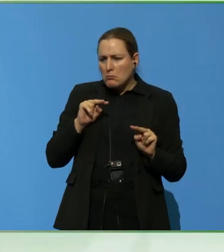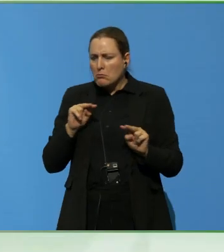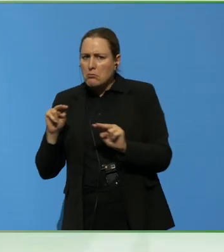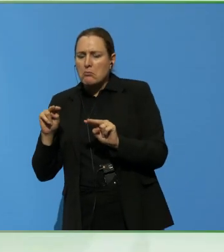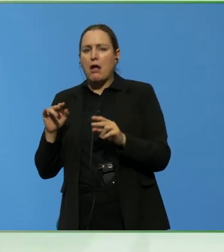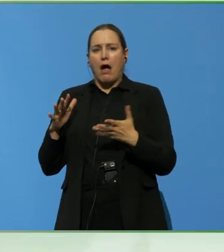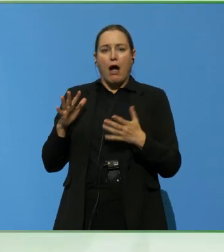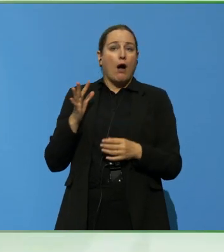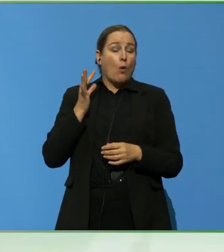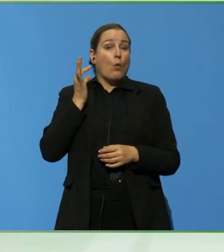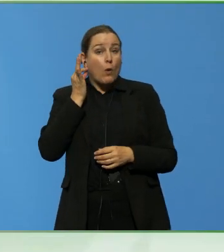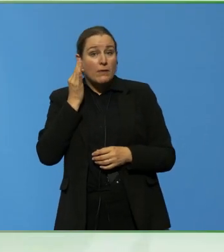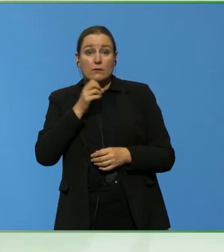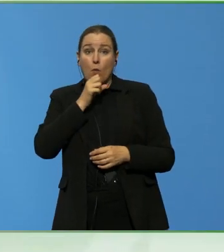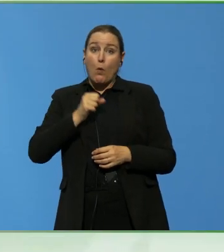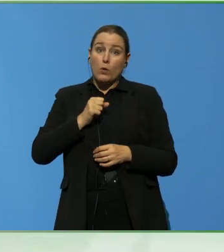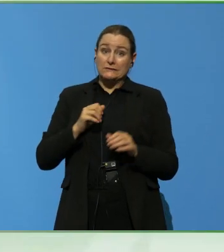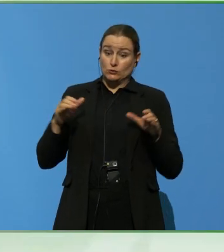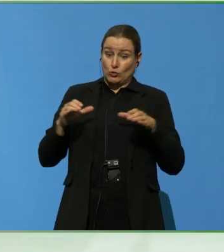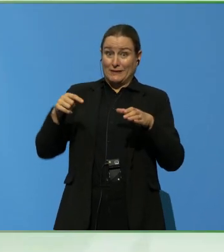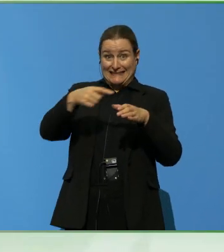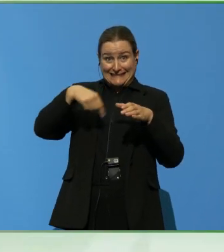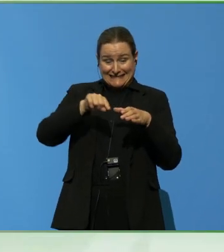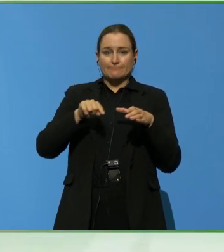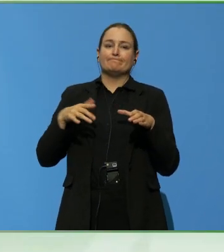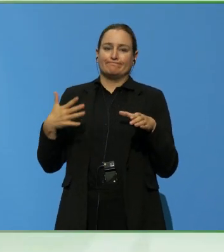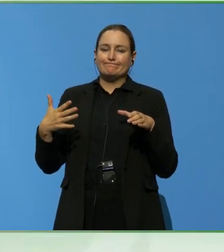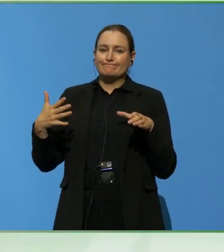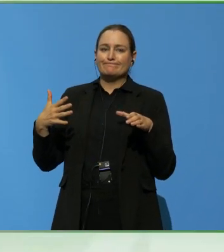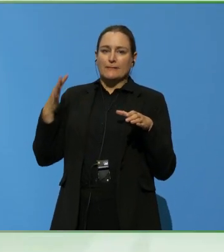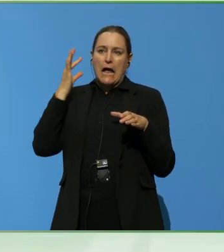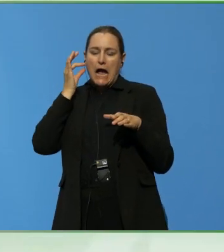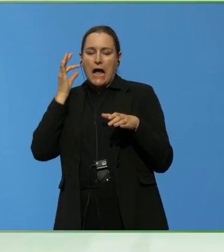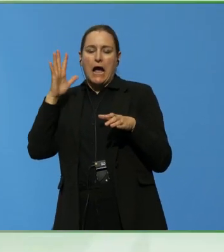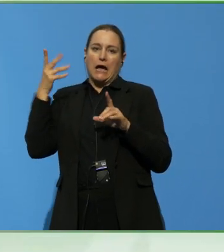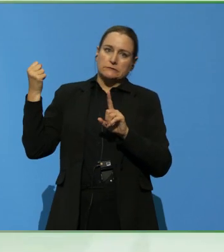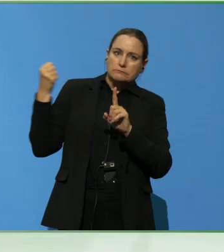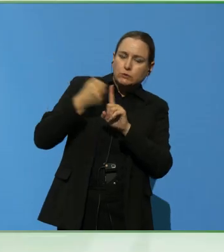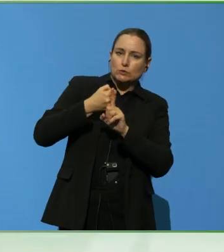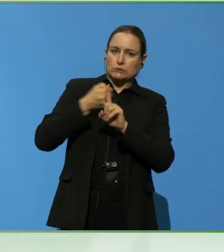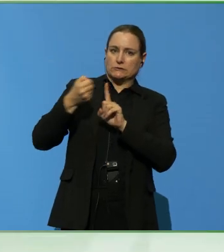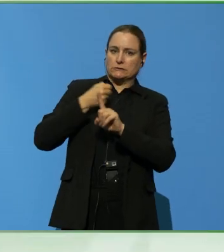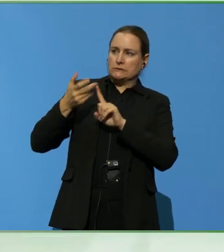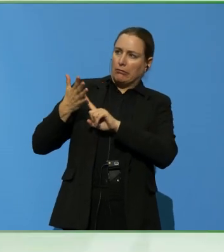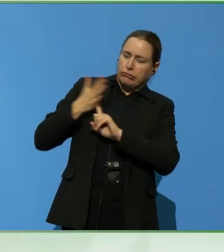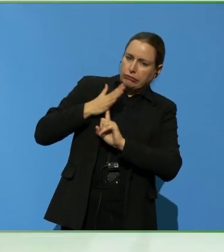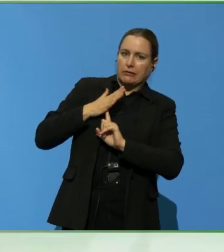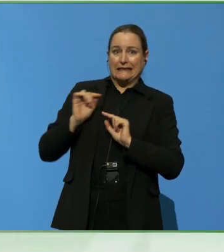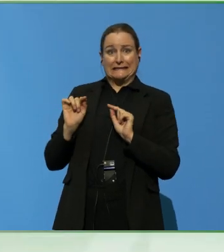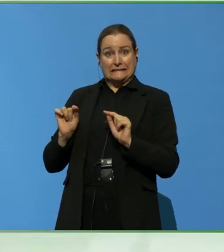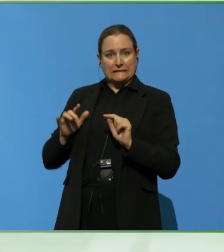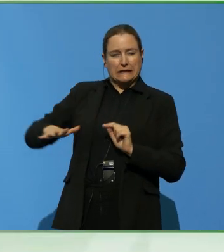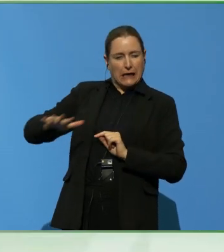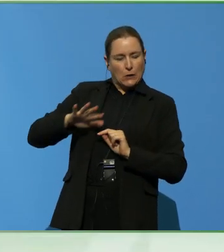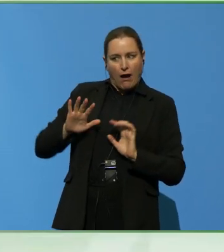we used the Washington set of group of questions to identify that gaps, and it's really helping us to identify that